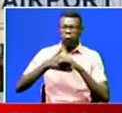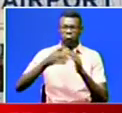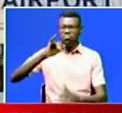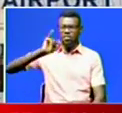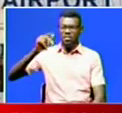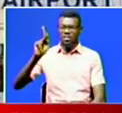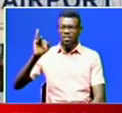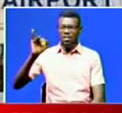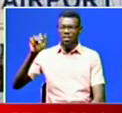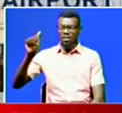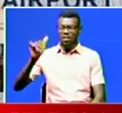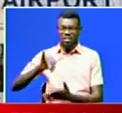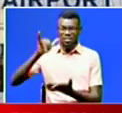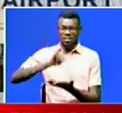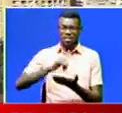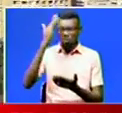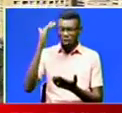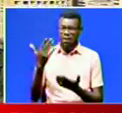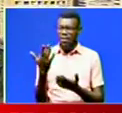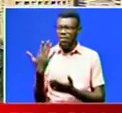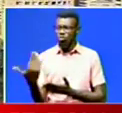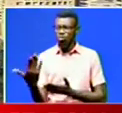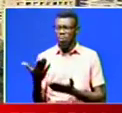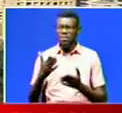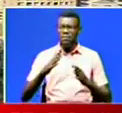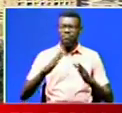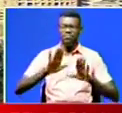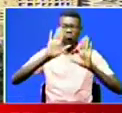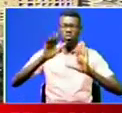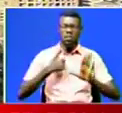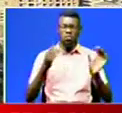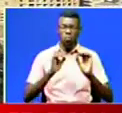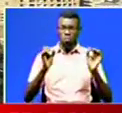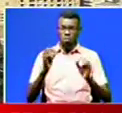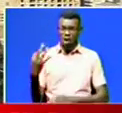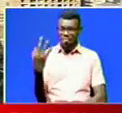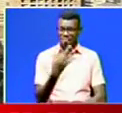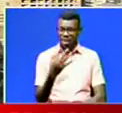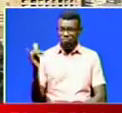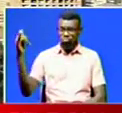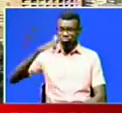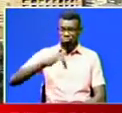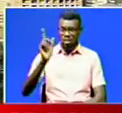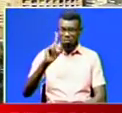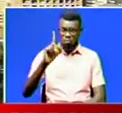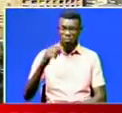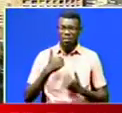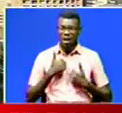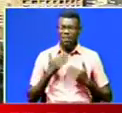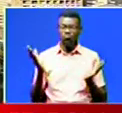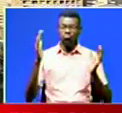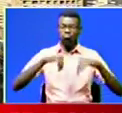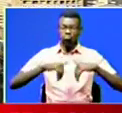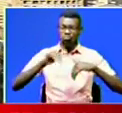Airport for lack of proper papers. The three had come to Nairobi to attend a European Union-sponsored